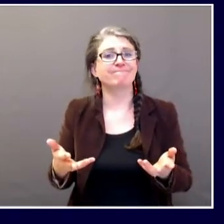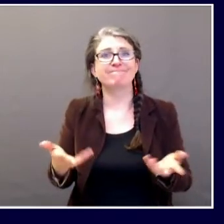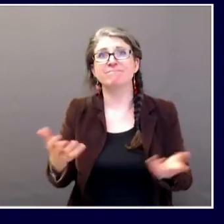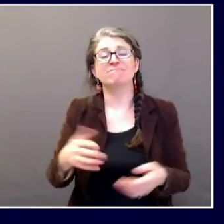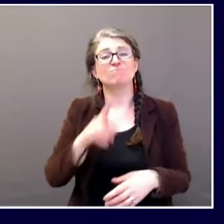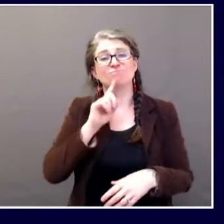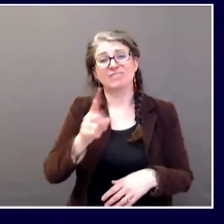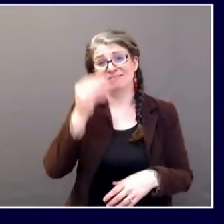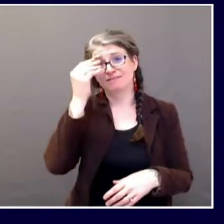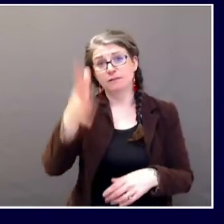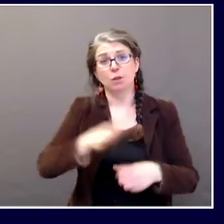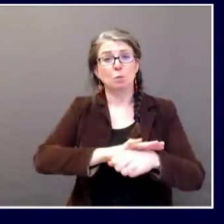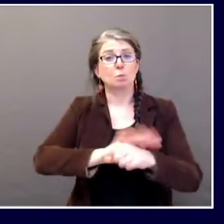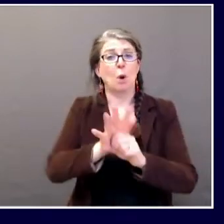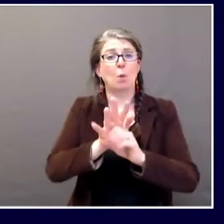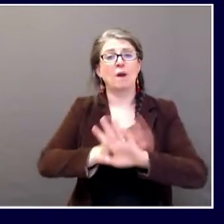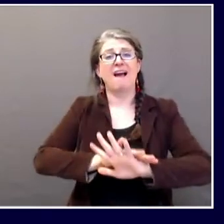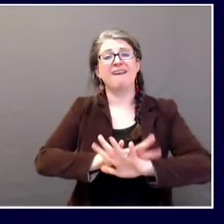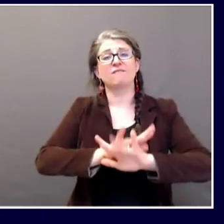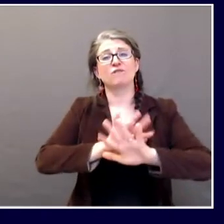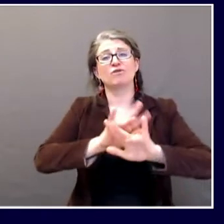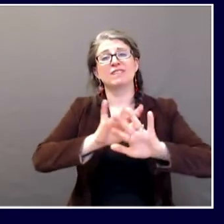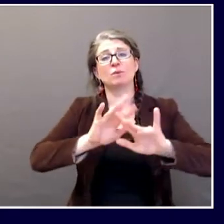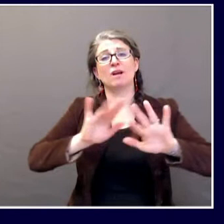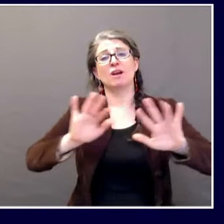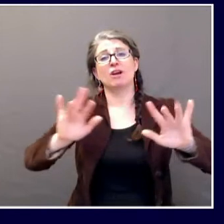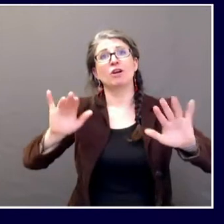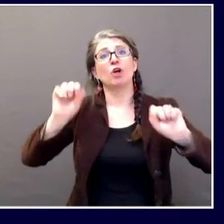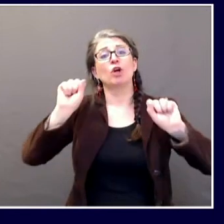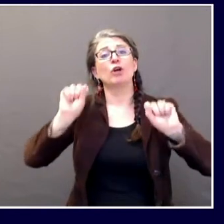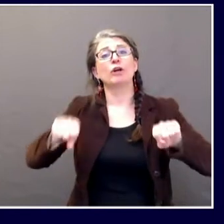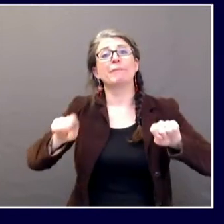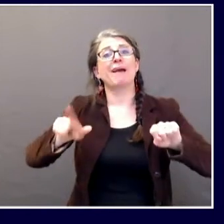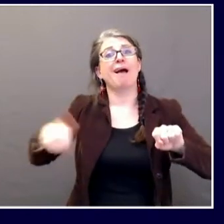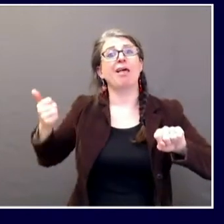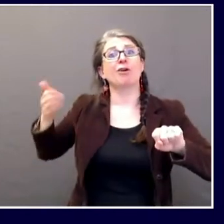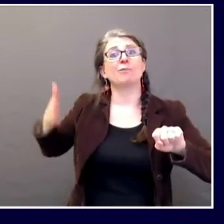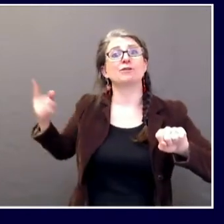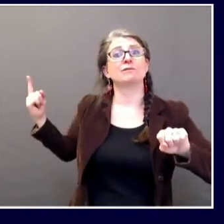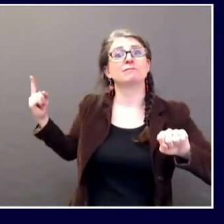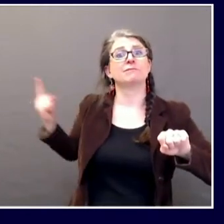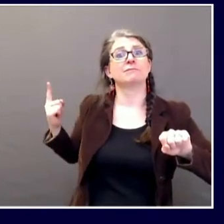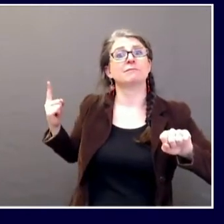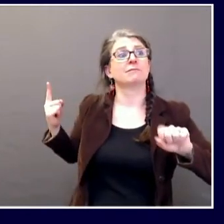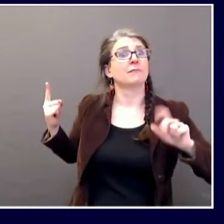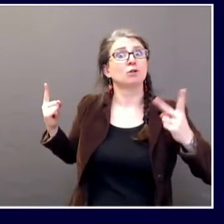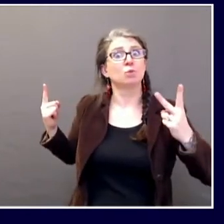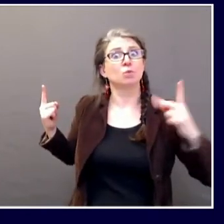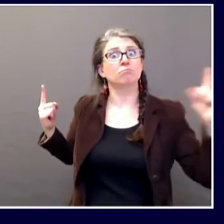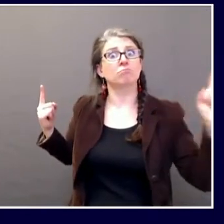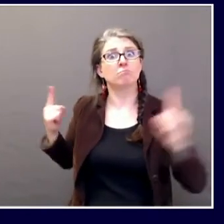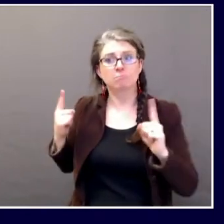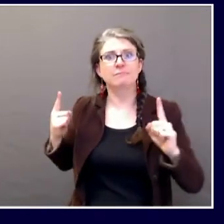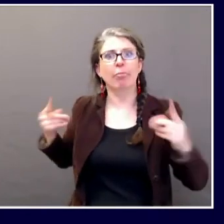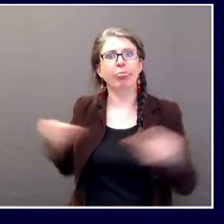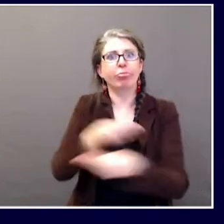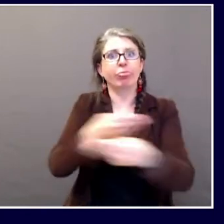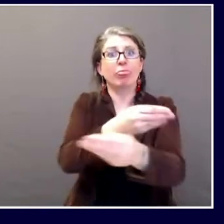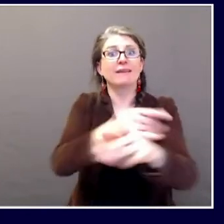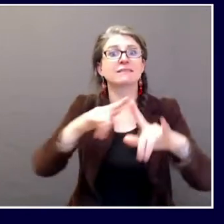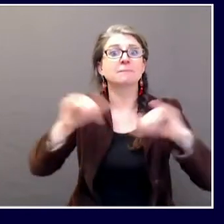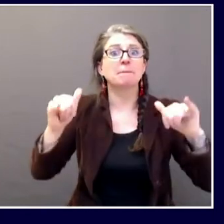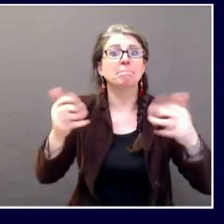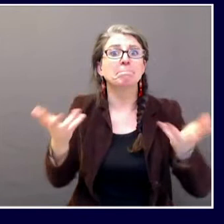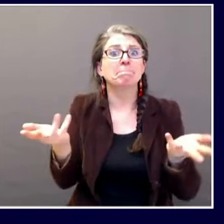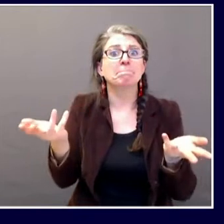you the exact date of when we opened the outbreak. I believe I first reported on it about a week ago. So